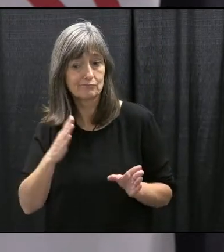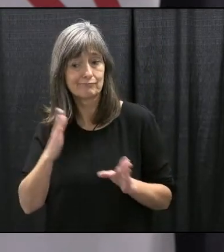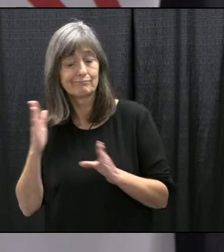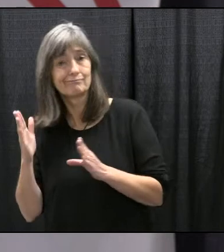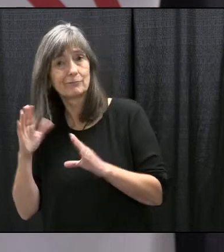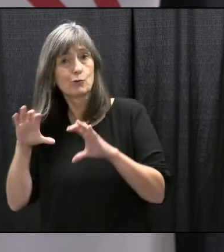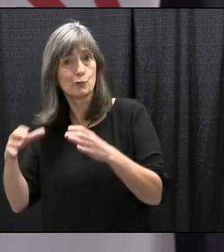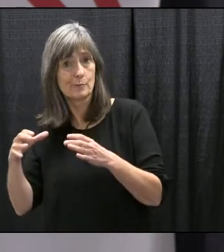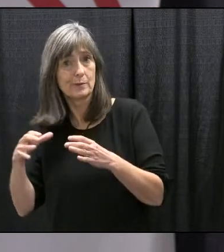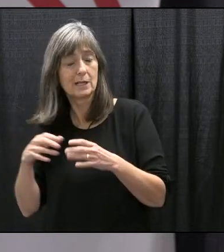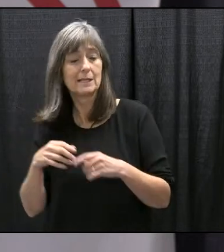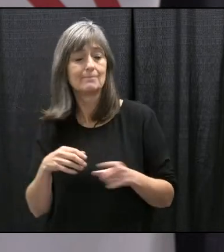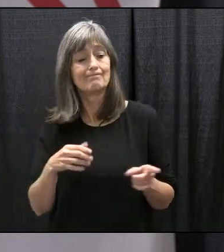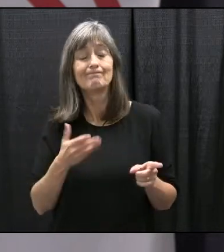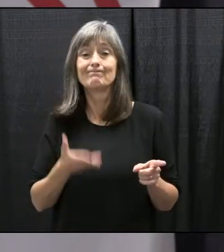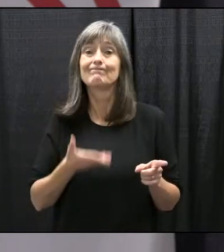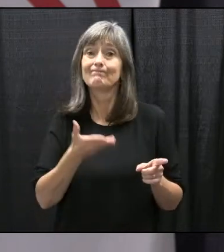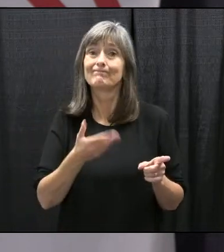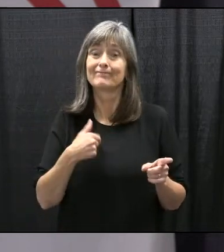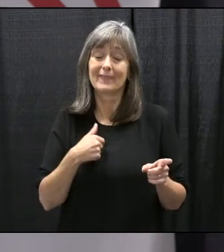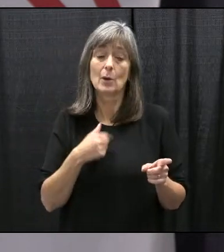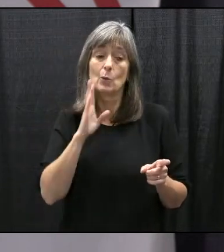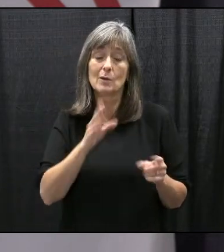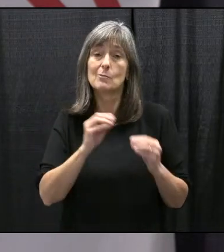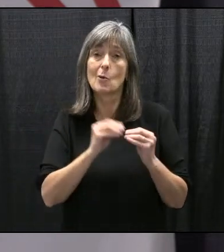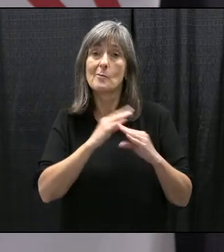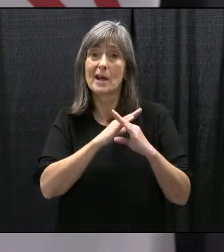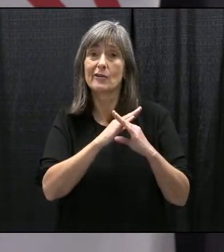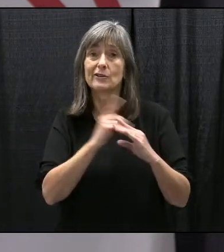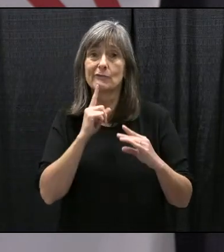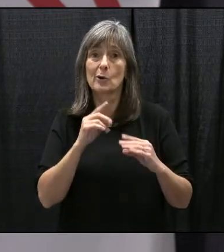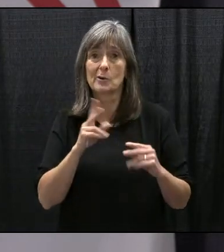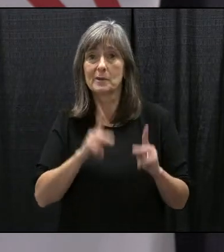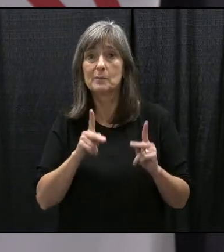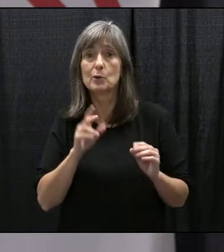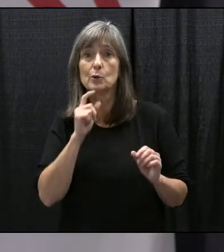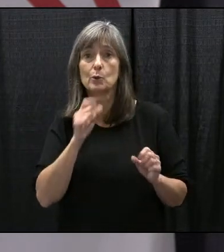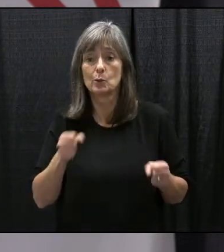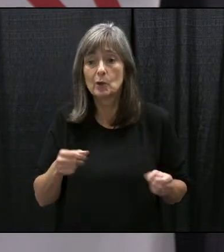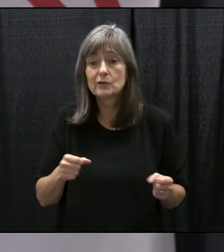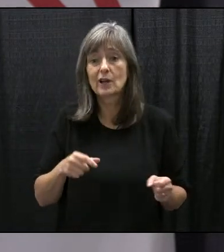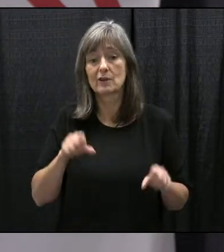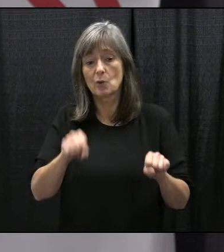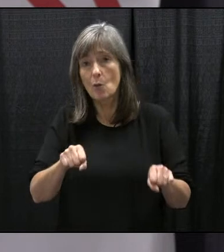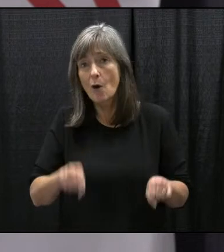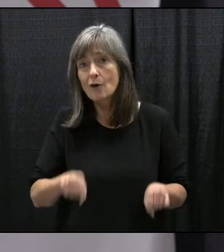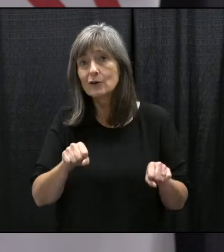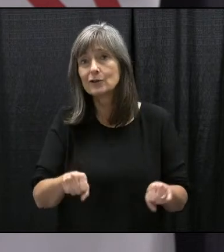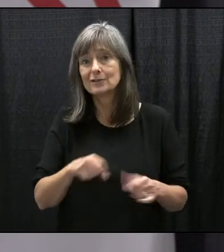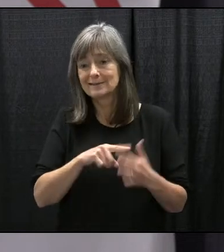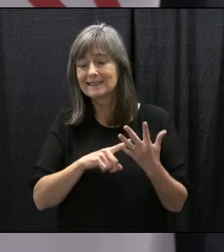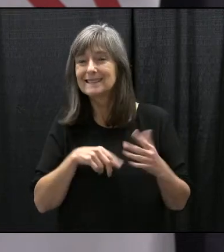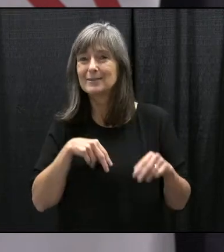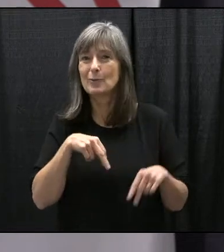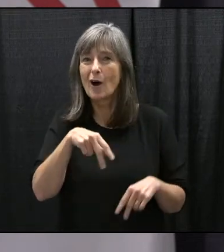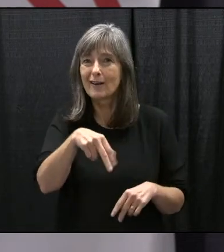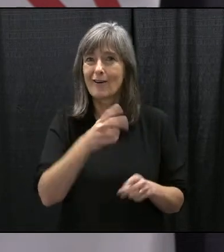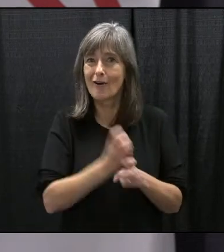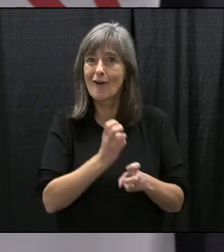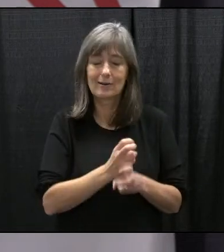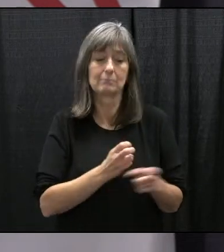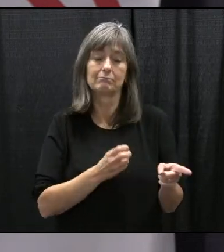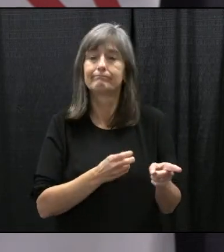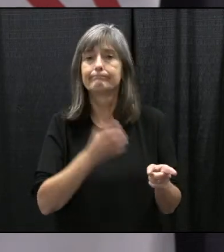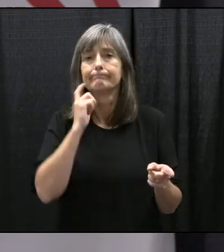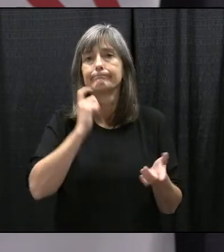suggest there's going to be more potential barriers in place for mobility, those kinds of things. So they recognize that there's a business need